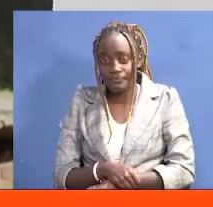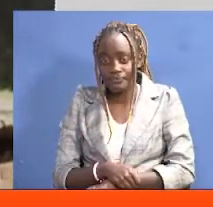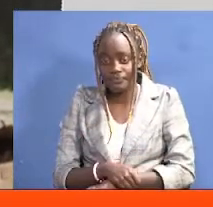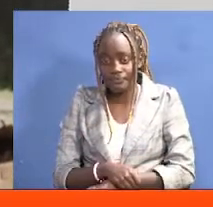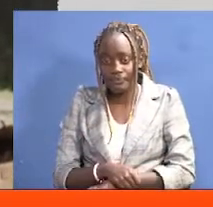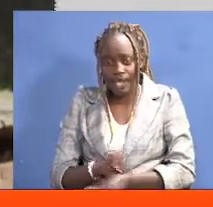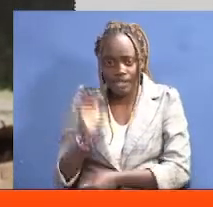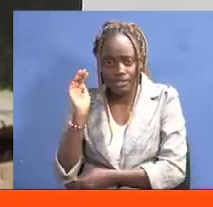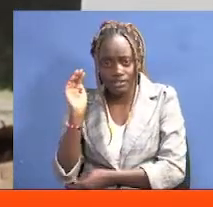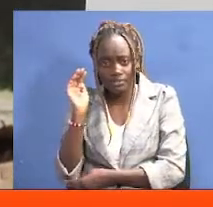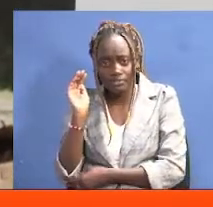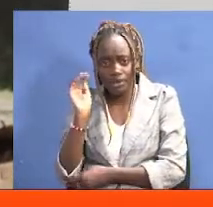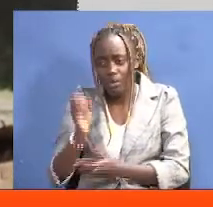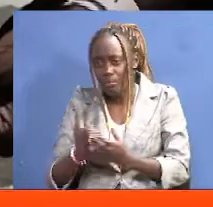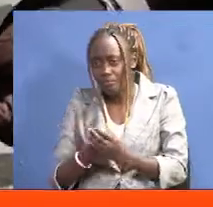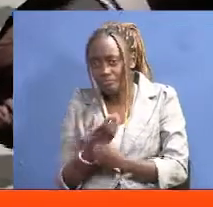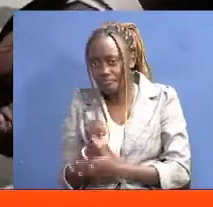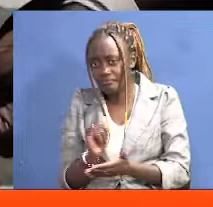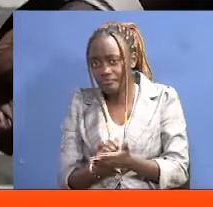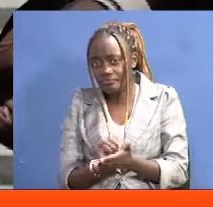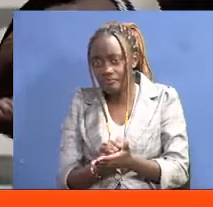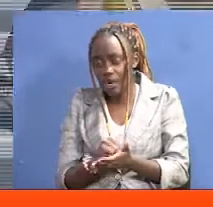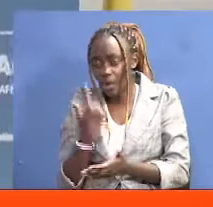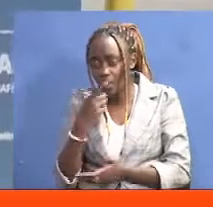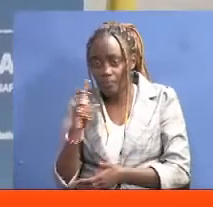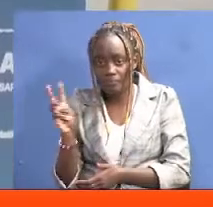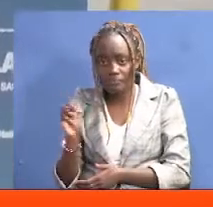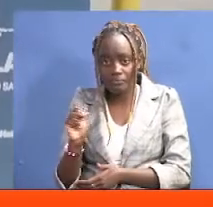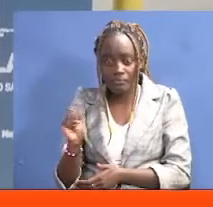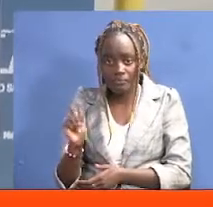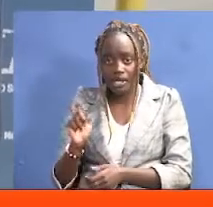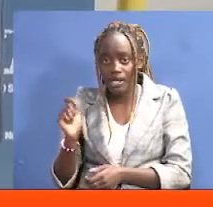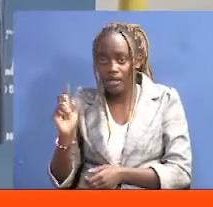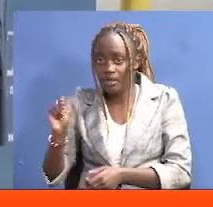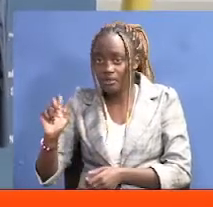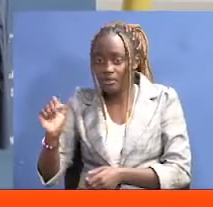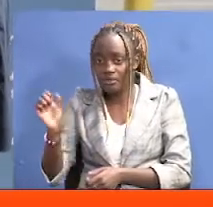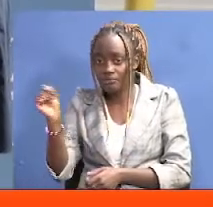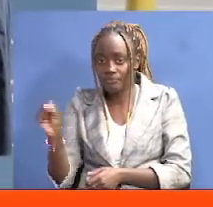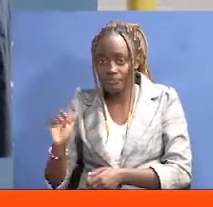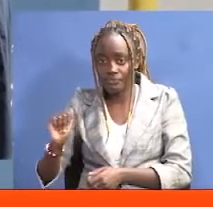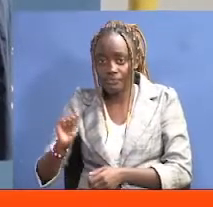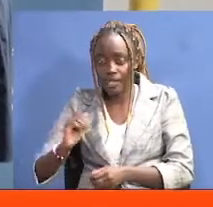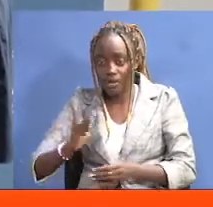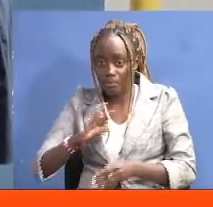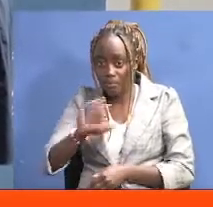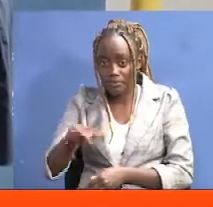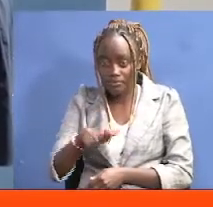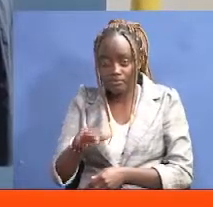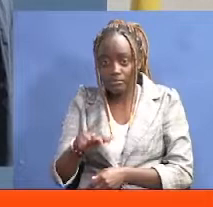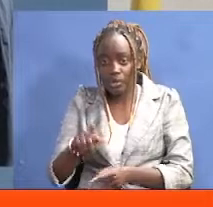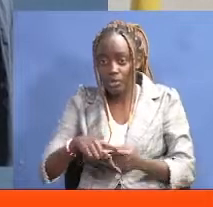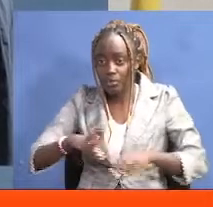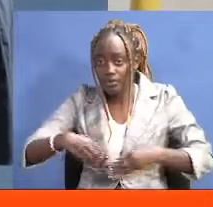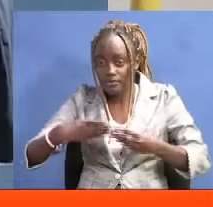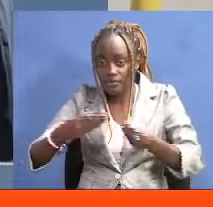we always ask you, produce that driver. Mr. Msumba promised that the NTSA has put in place strategies to